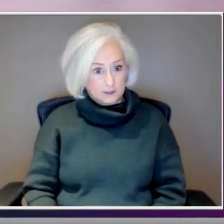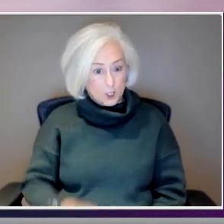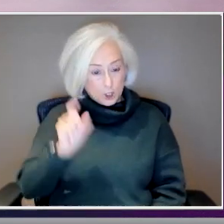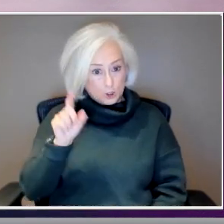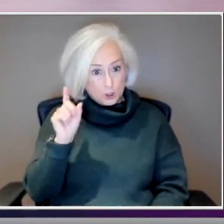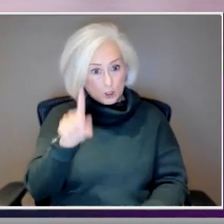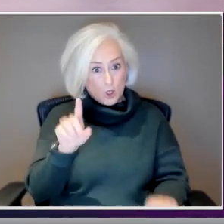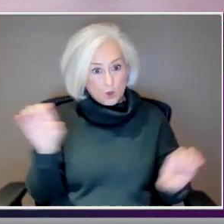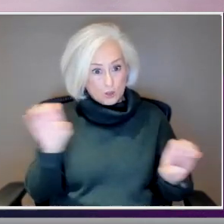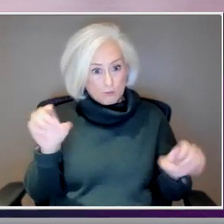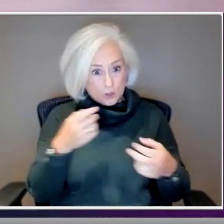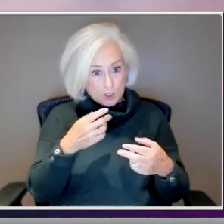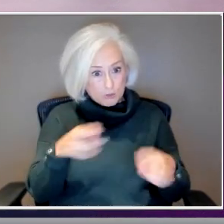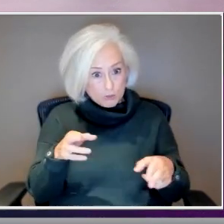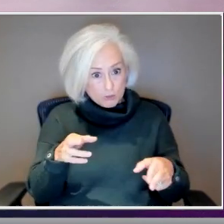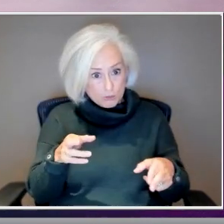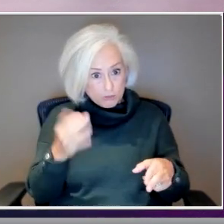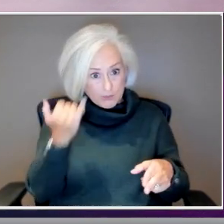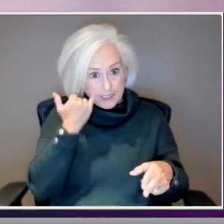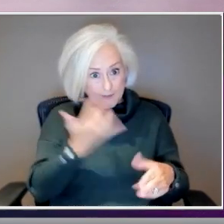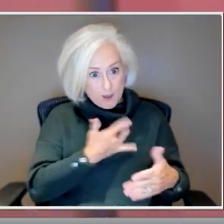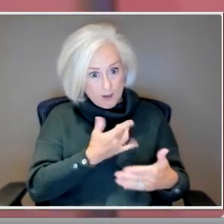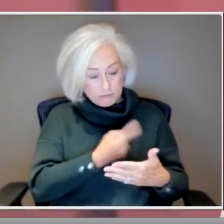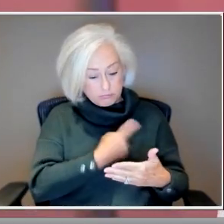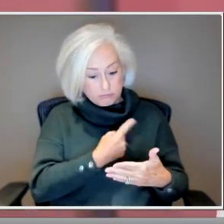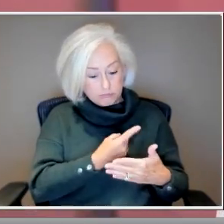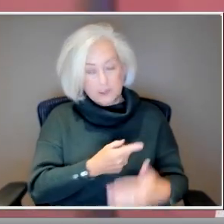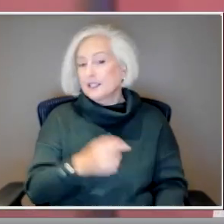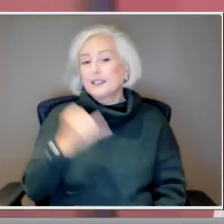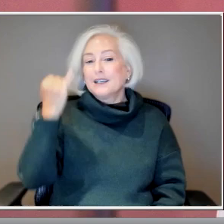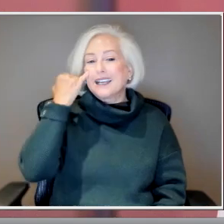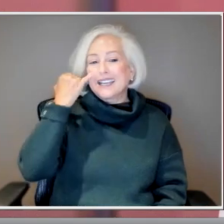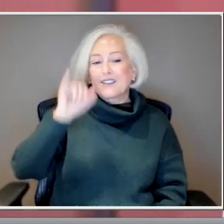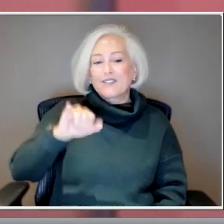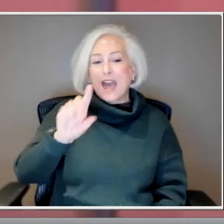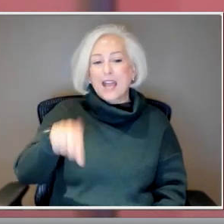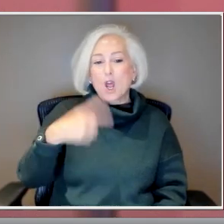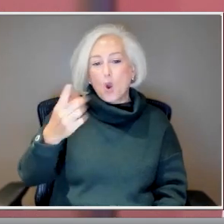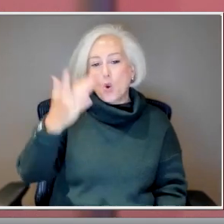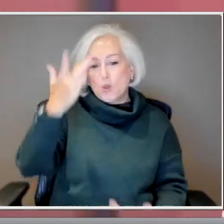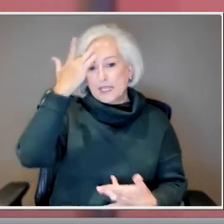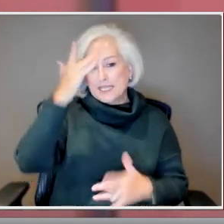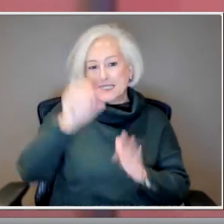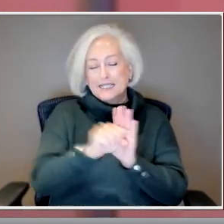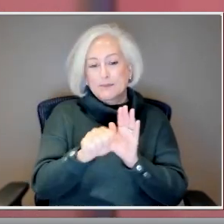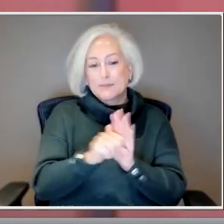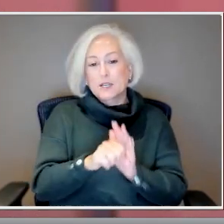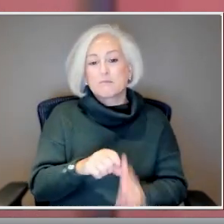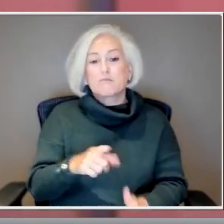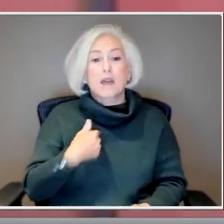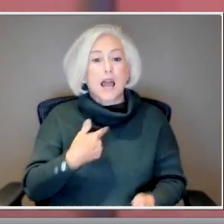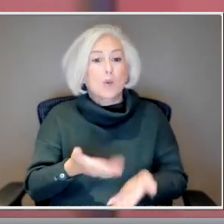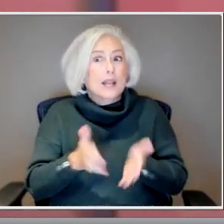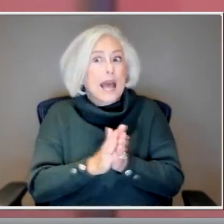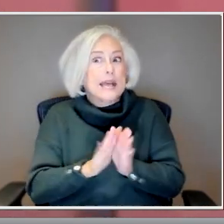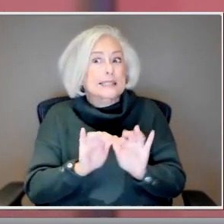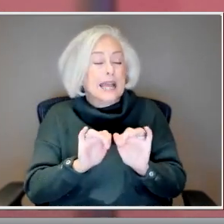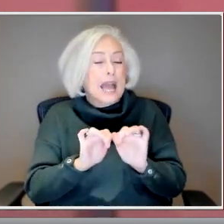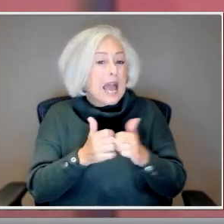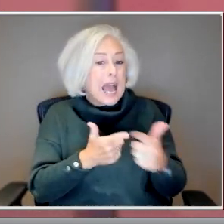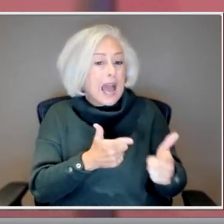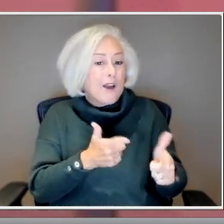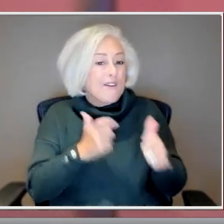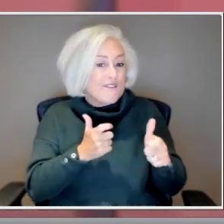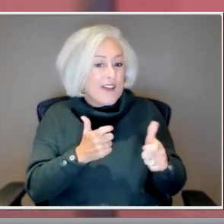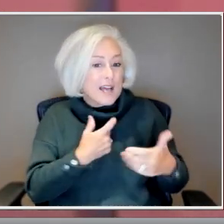races when she drinks? If that's her only symptom, and I guess I would challenge to ask how fast, because if your heart races and